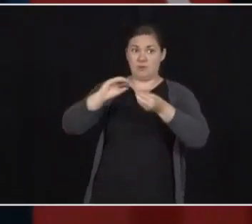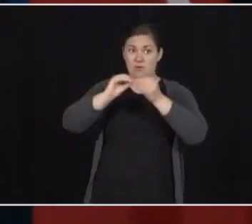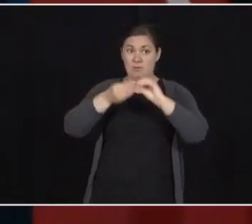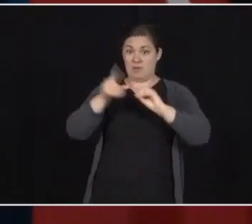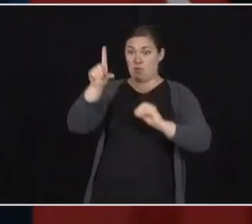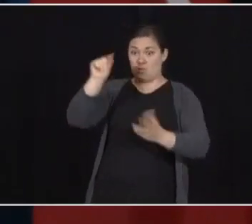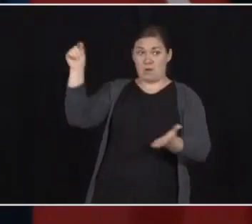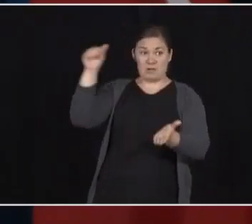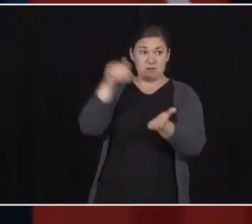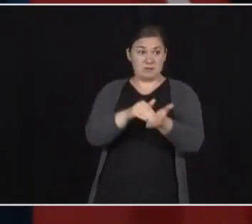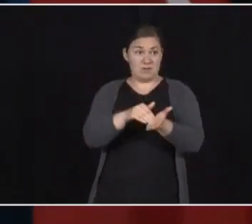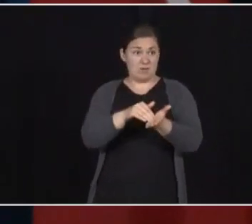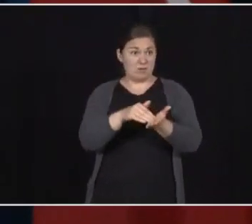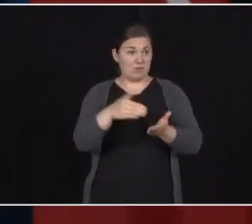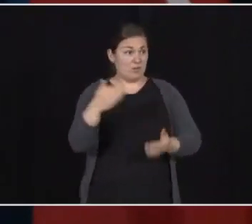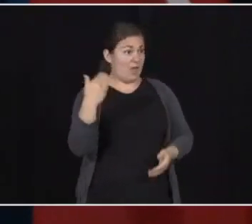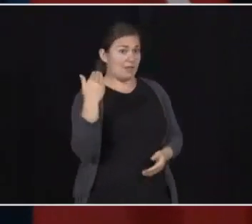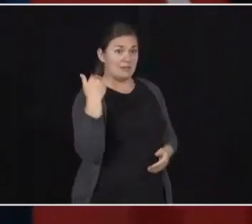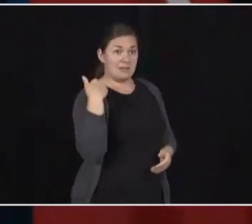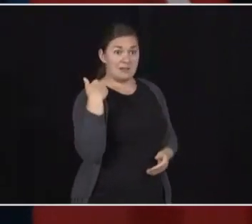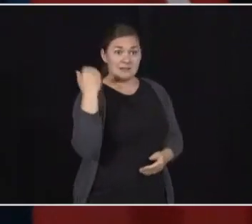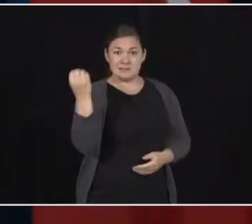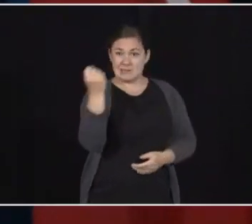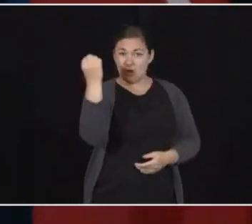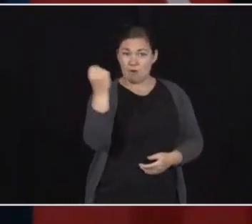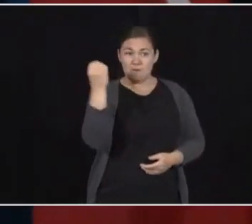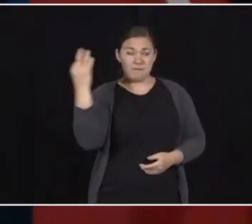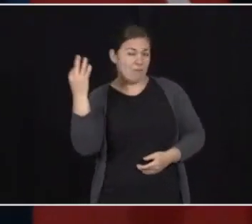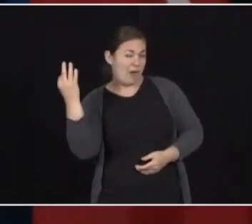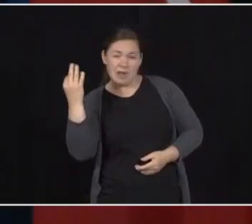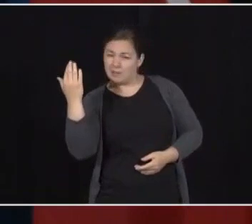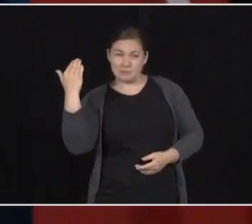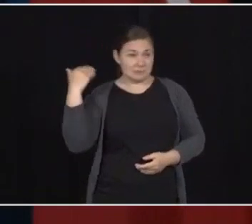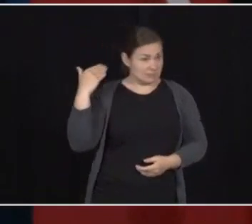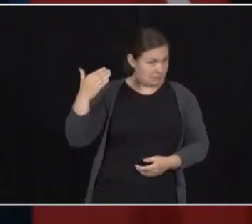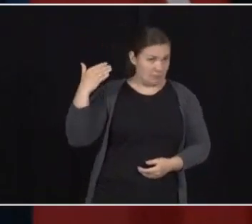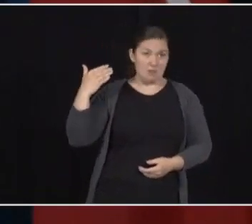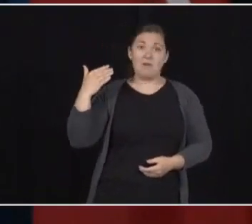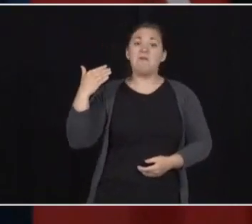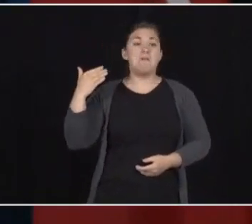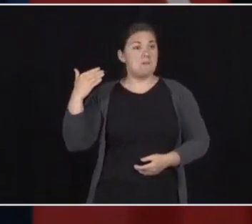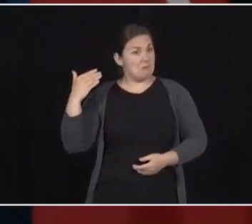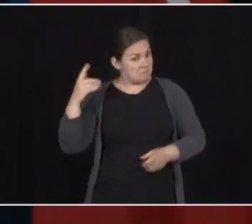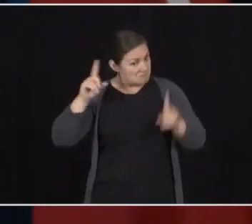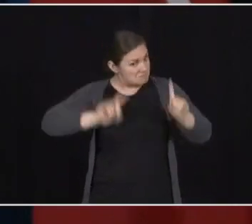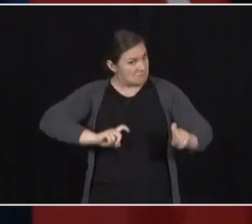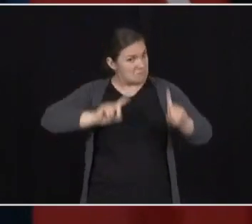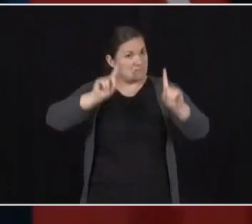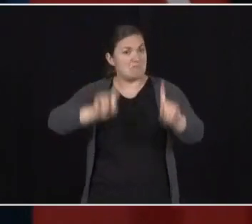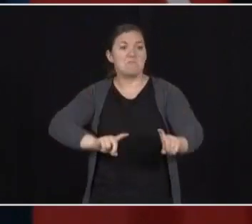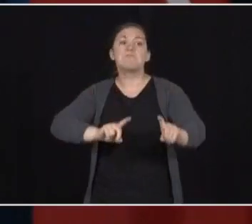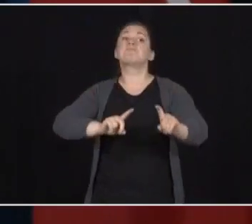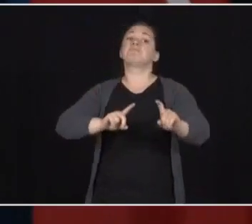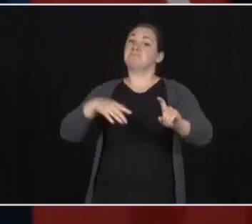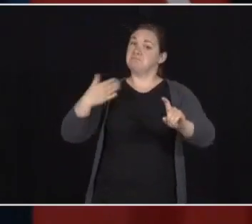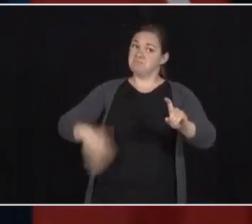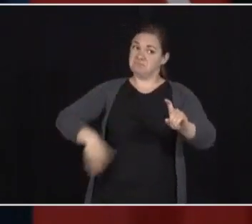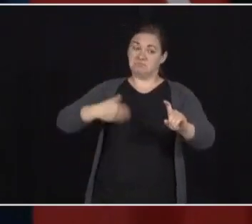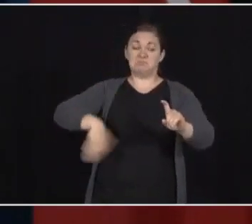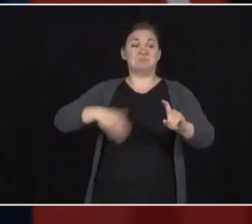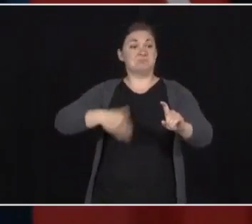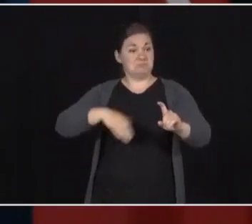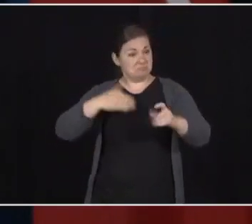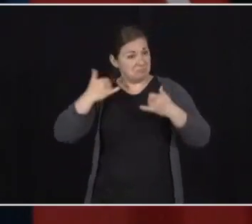on I believe it was Saturday or Friday, and testing is going to start with a mobile